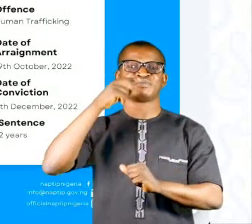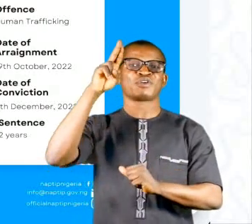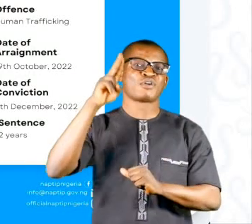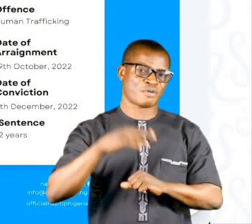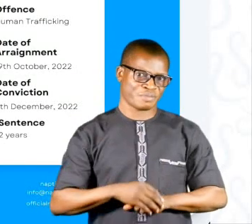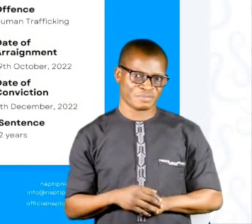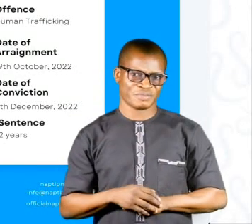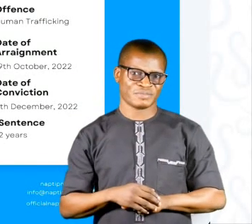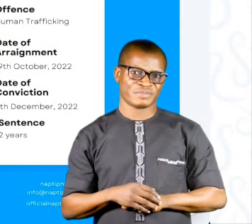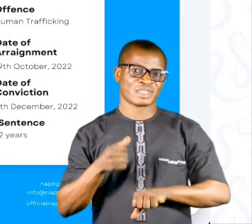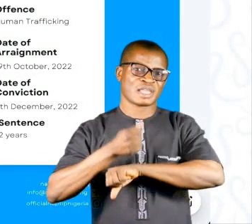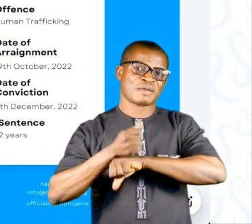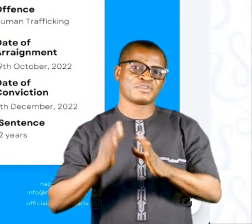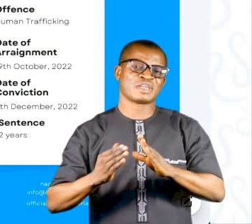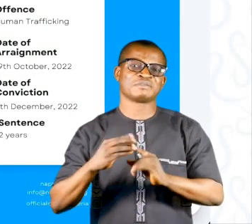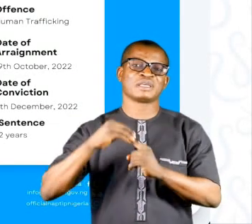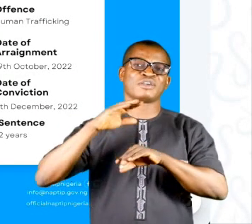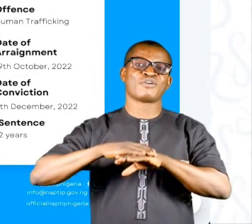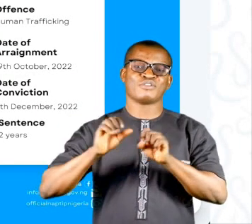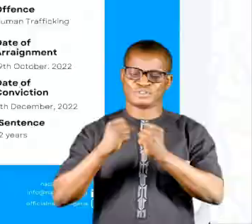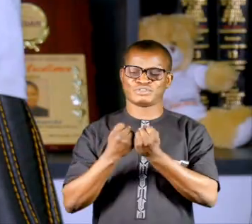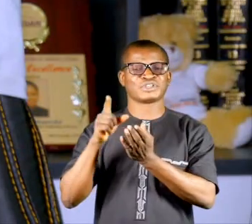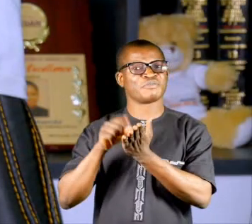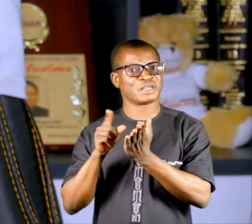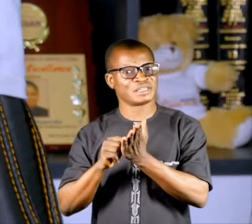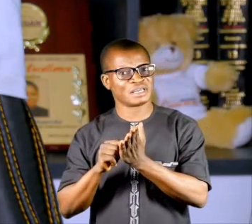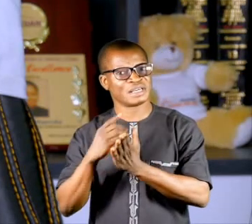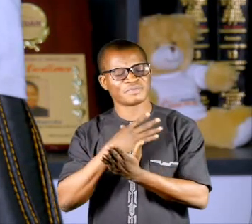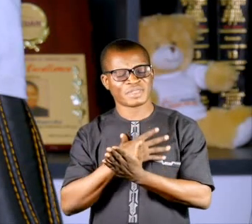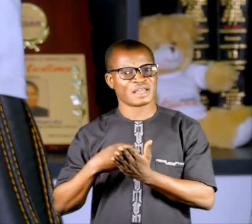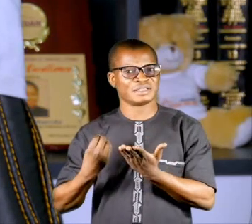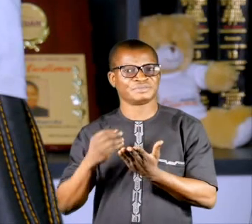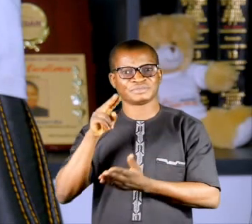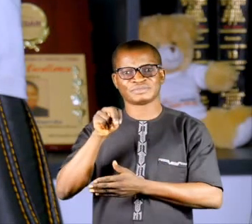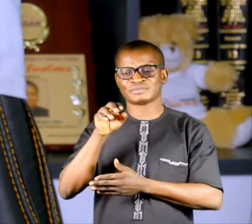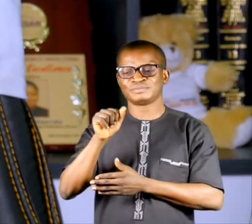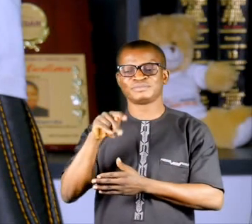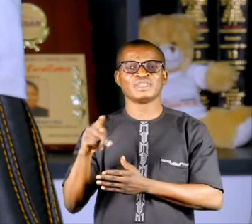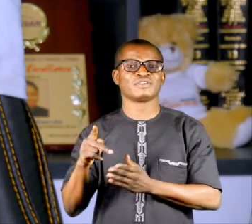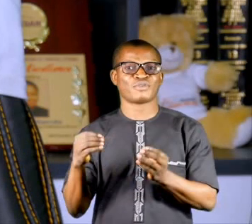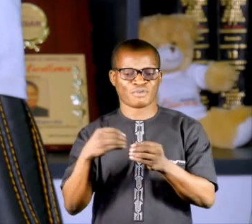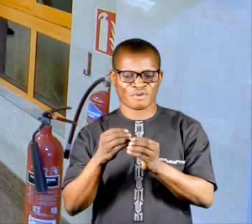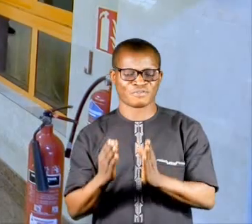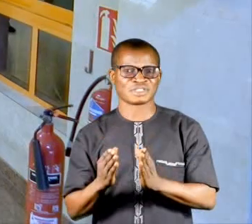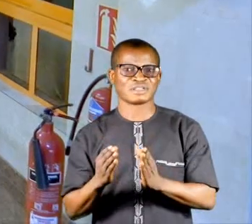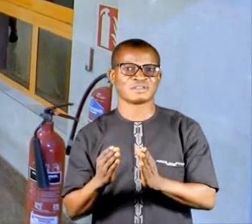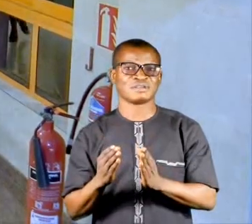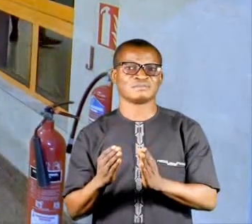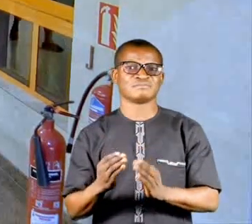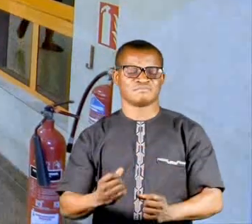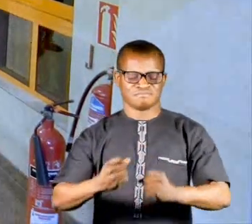perpetrators, especially on social media. And my NAPTIP officers